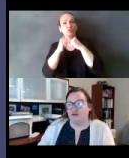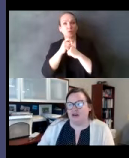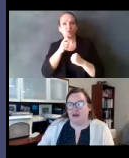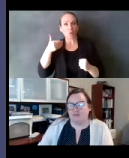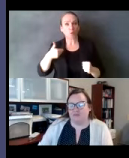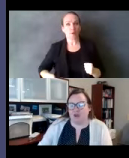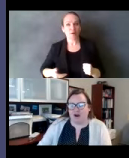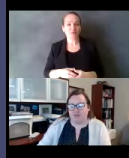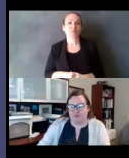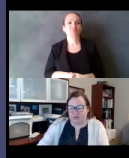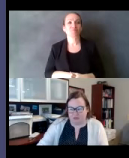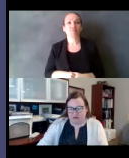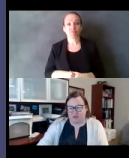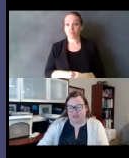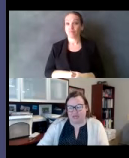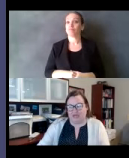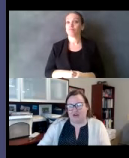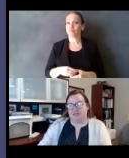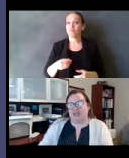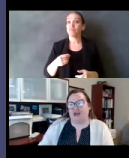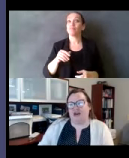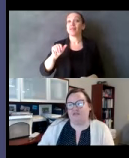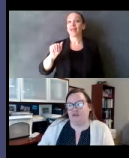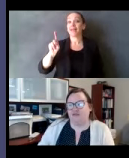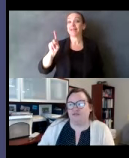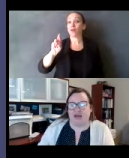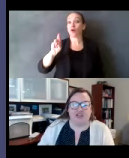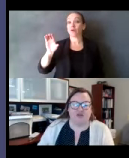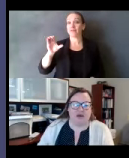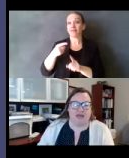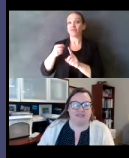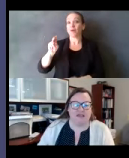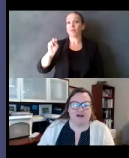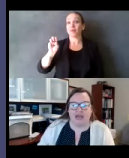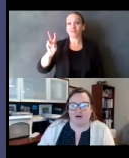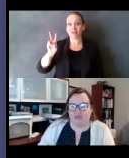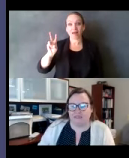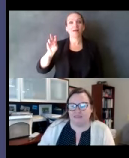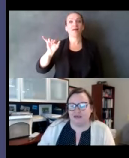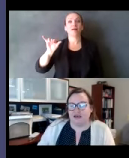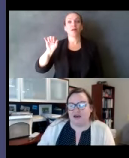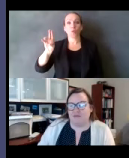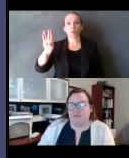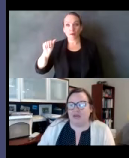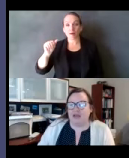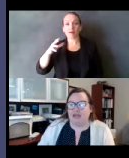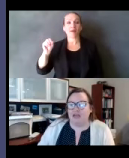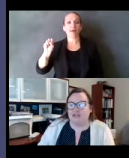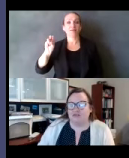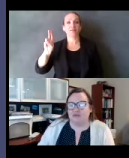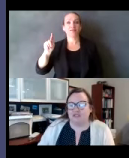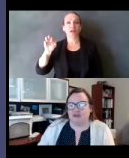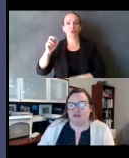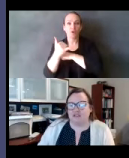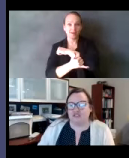So we are being produced by the ADRC of Nevada, Yuba, and Sutter counties. And